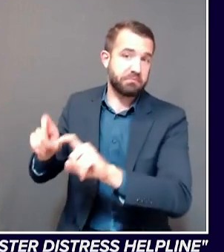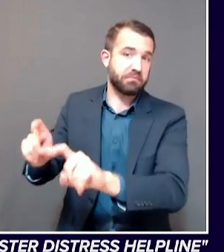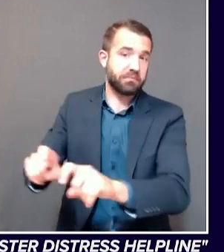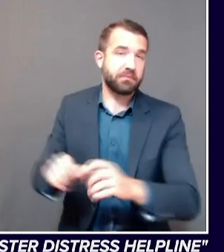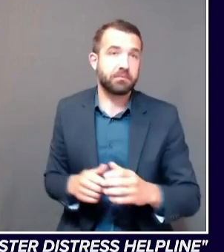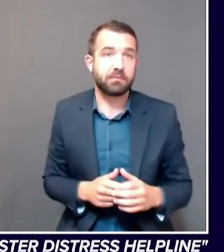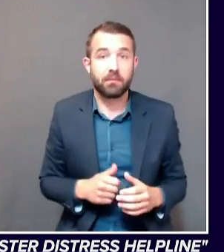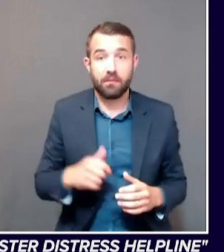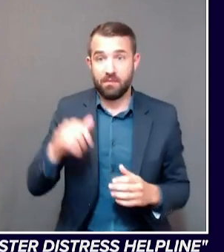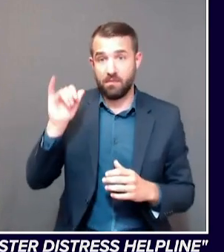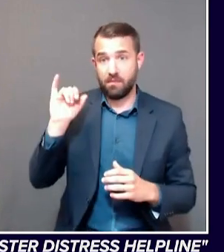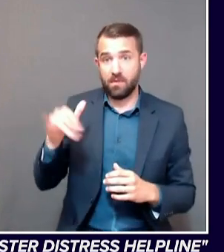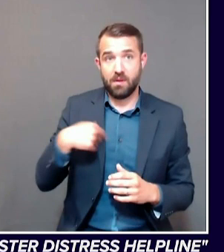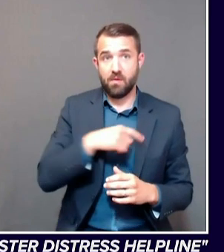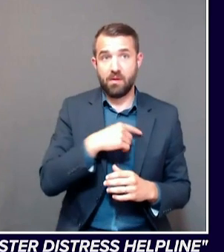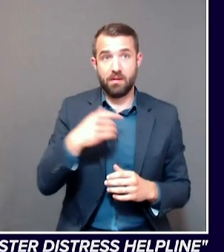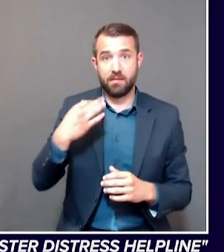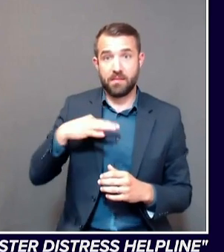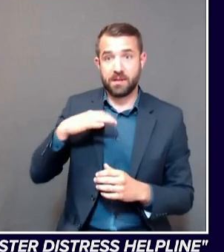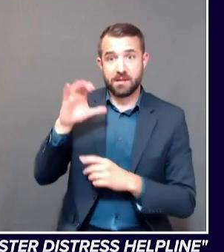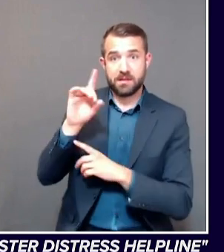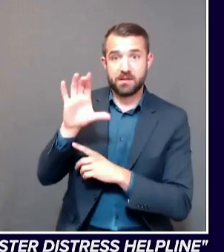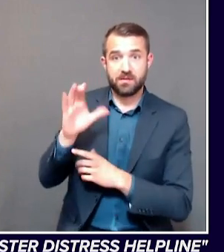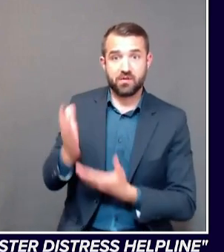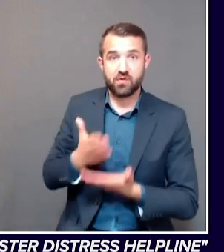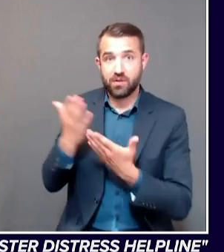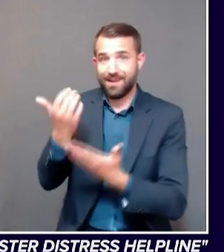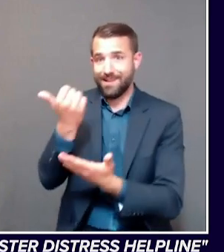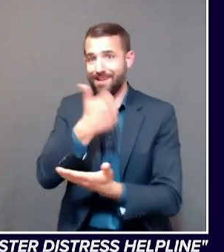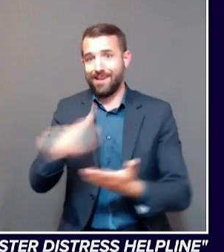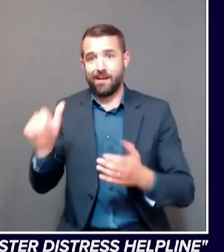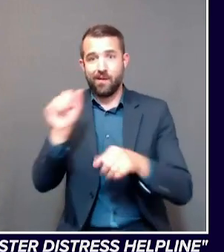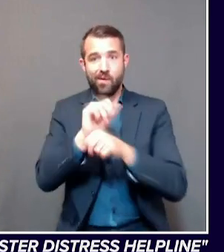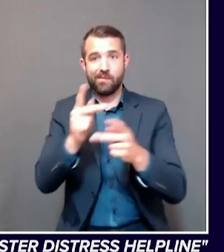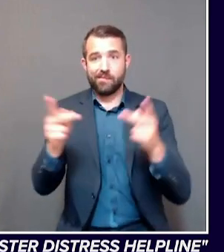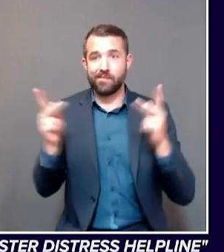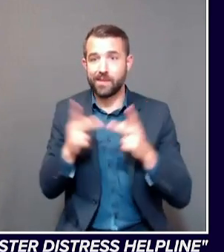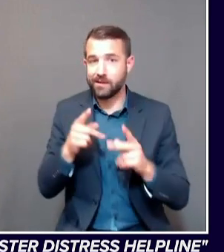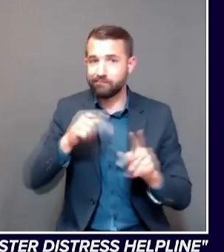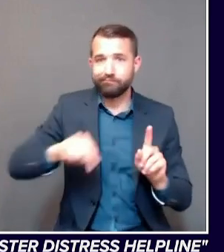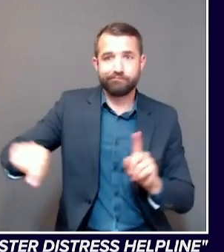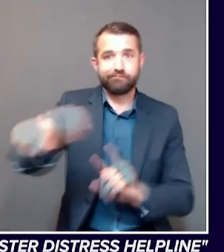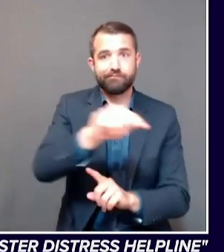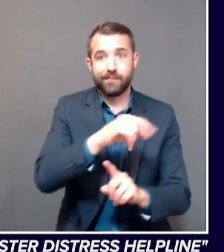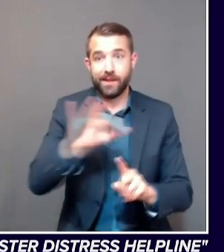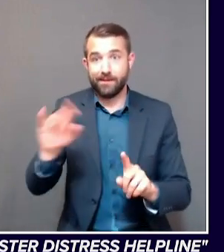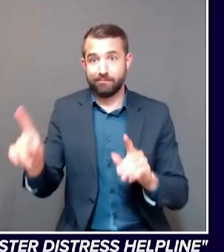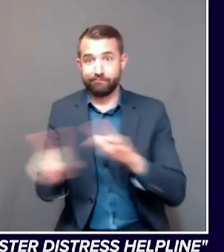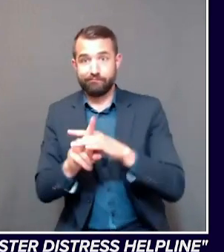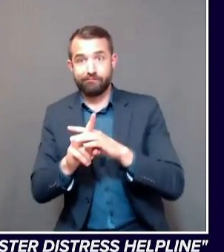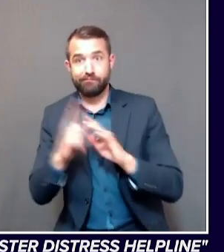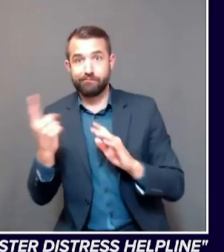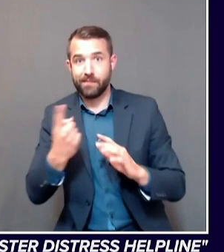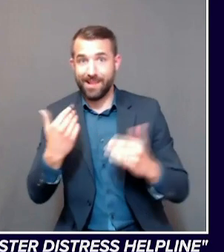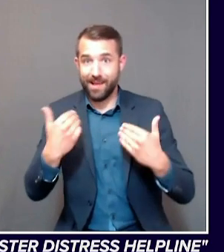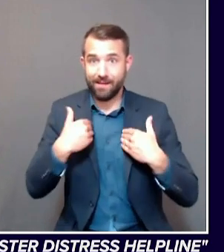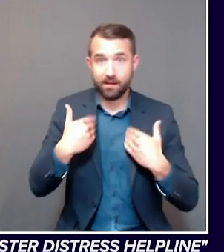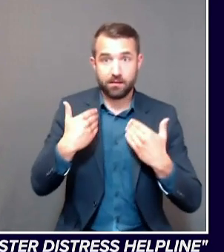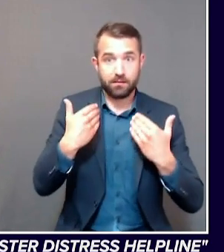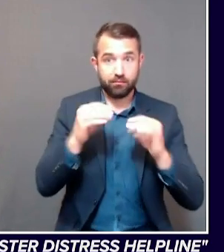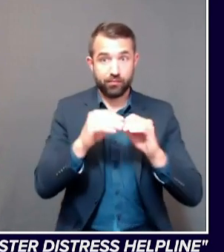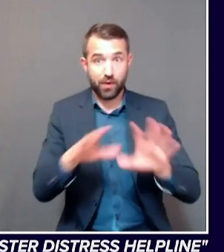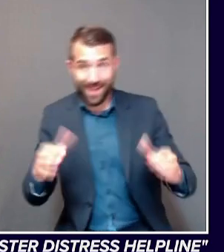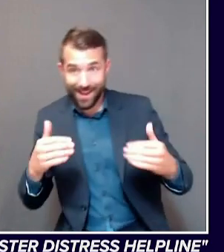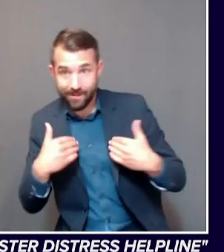recommendations that Maine CDC offers in any workplace setting, which is to say, after a case is identified or an outbreak is identified,